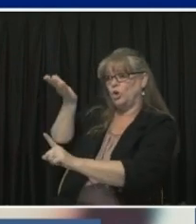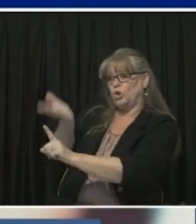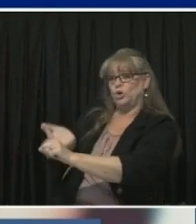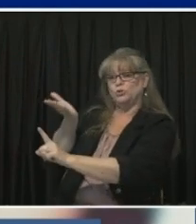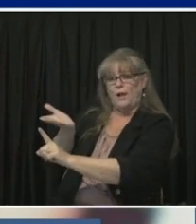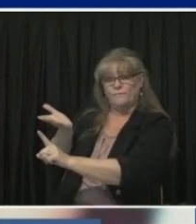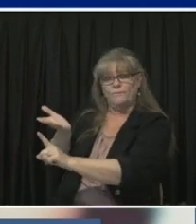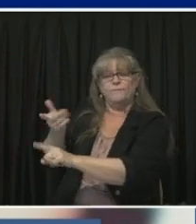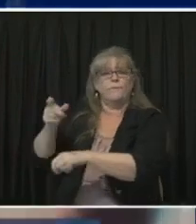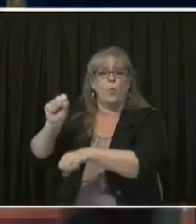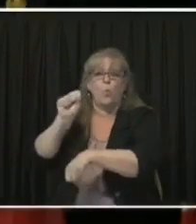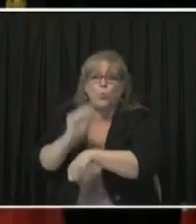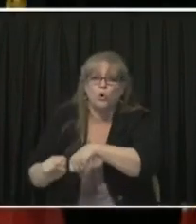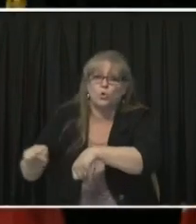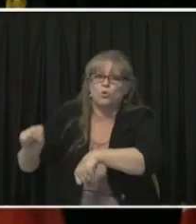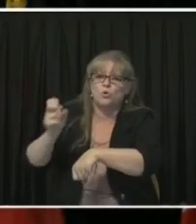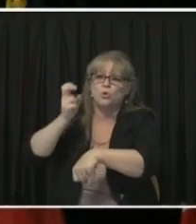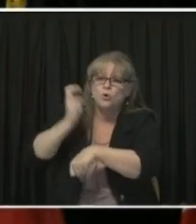Laura Rosenthal.